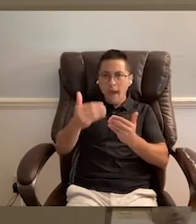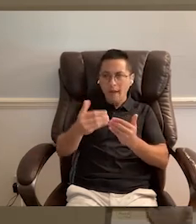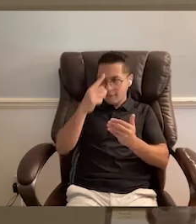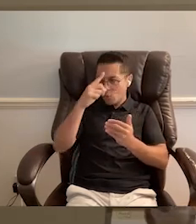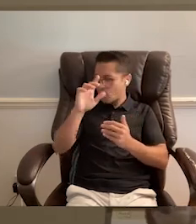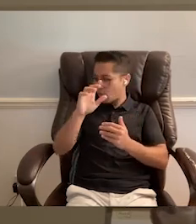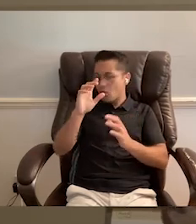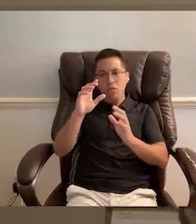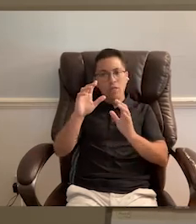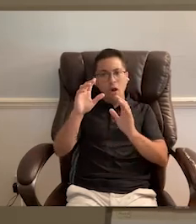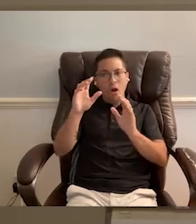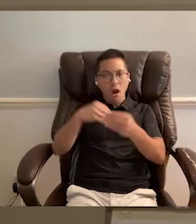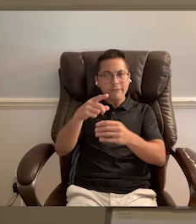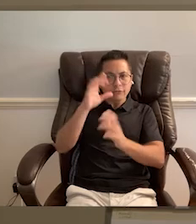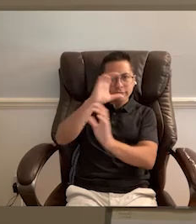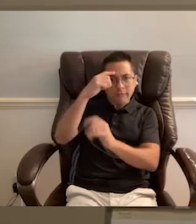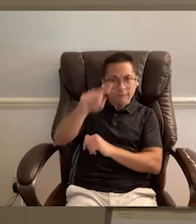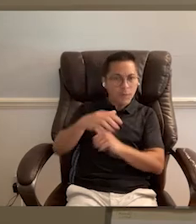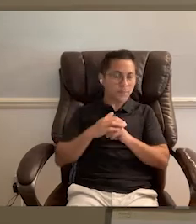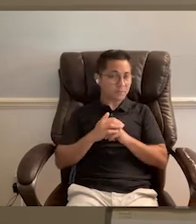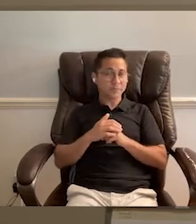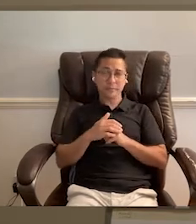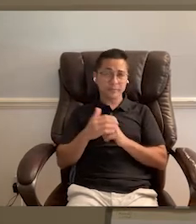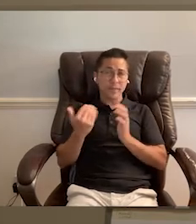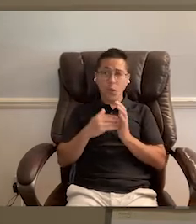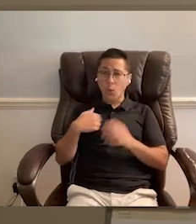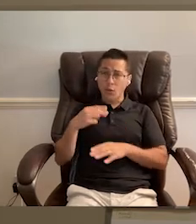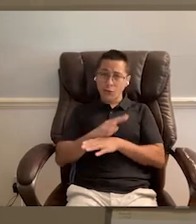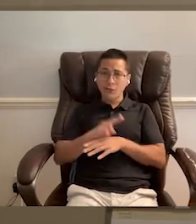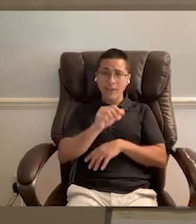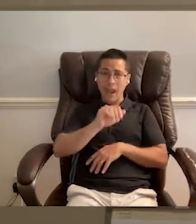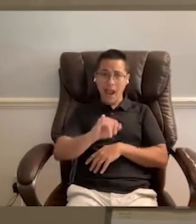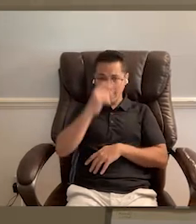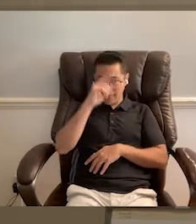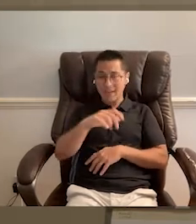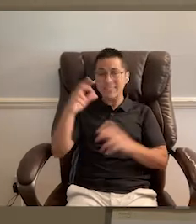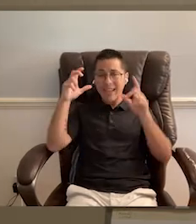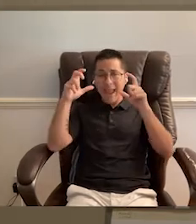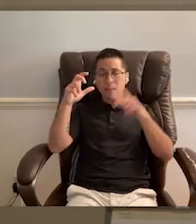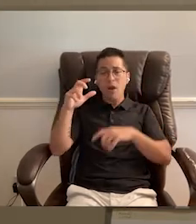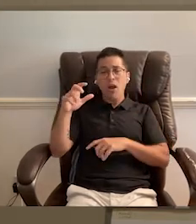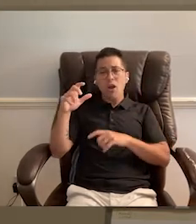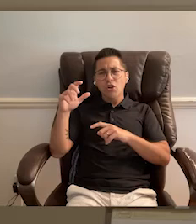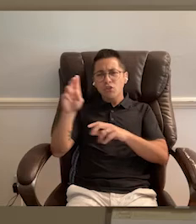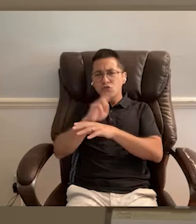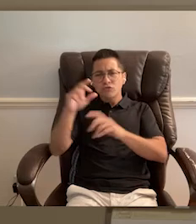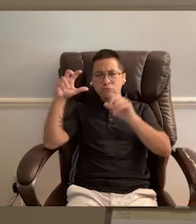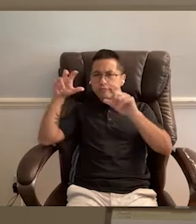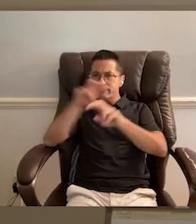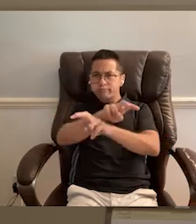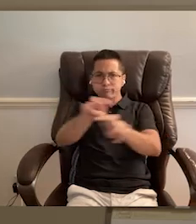still have the cane. But this one here tells you the context of your environment. You're walking, people are walking around you, you have no idea what they